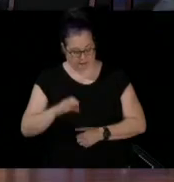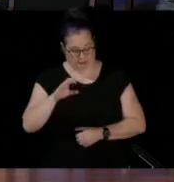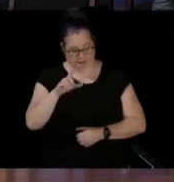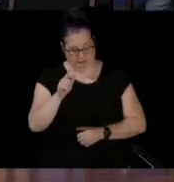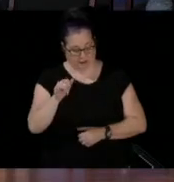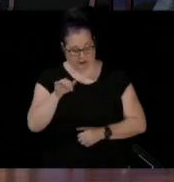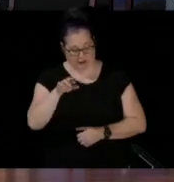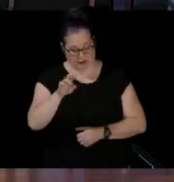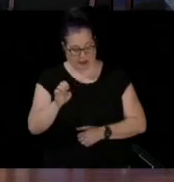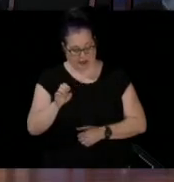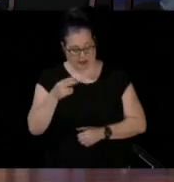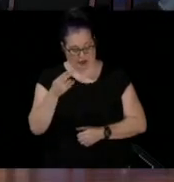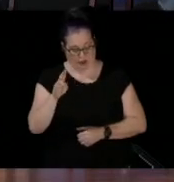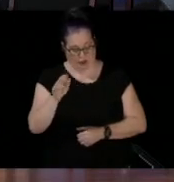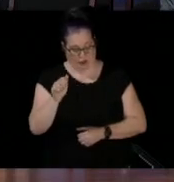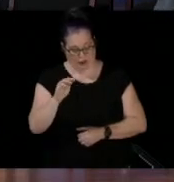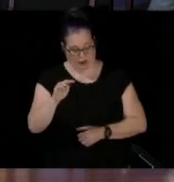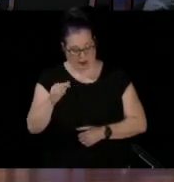Claire Wong.